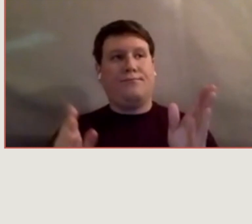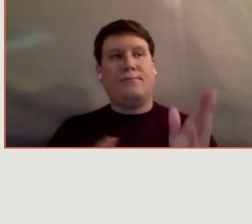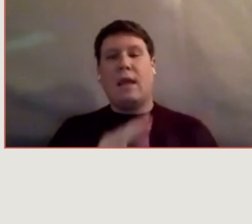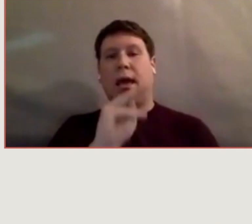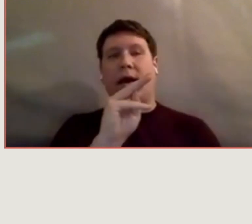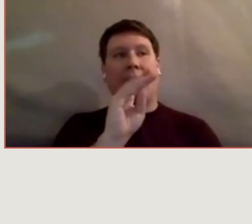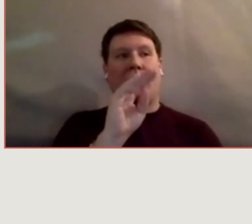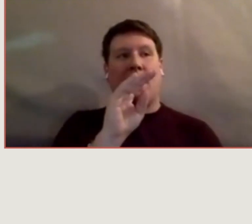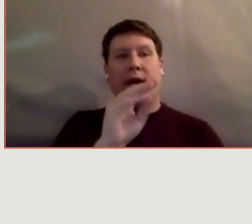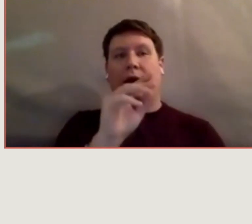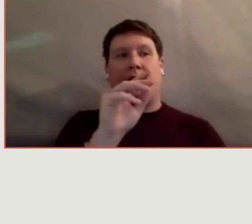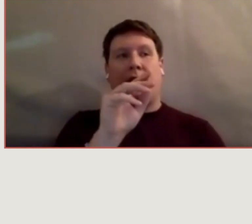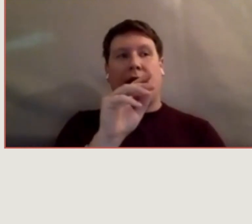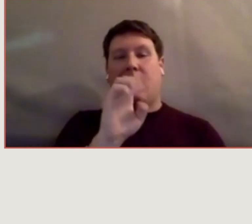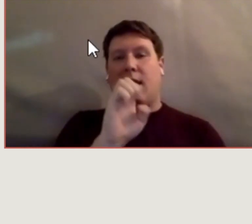welcome them in.